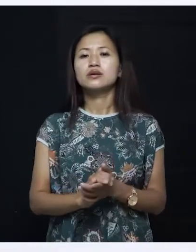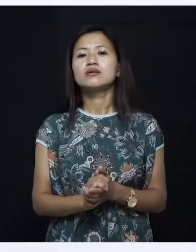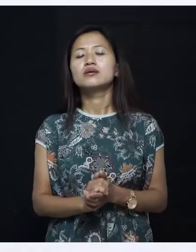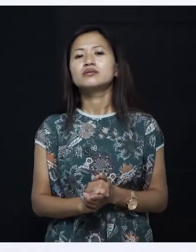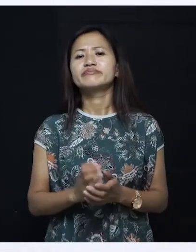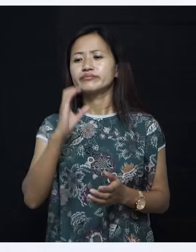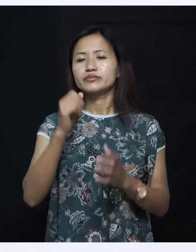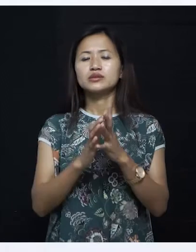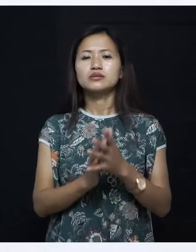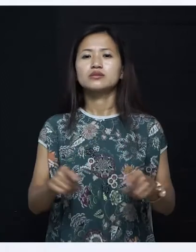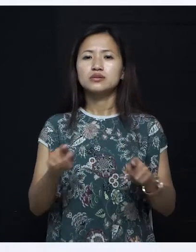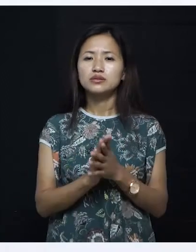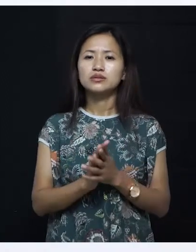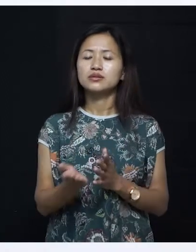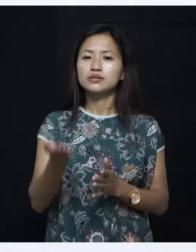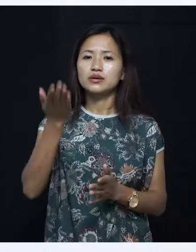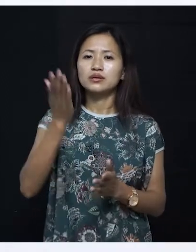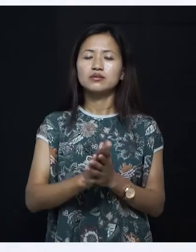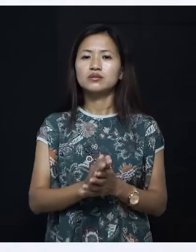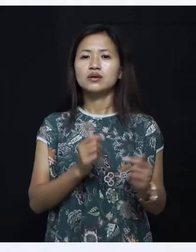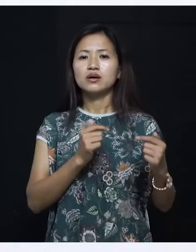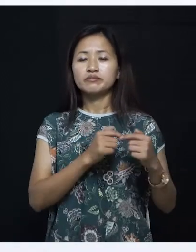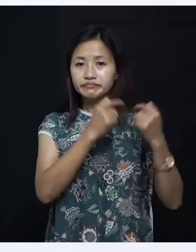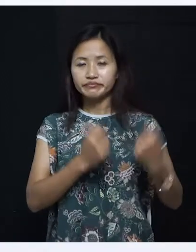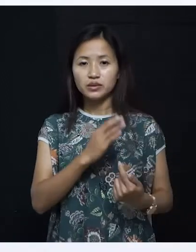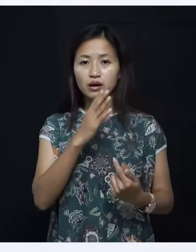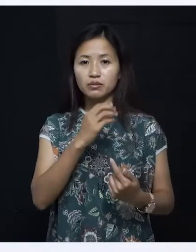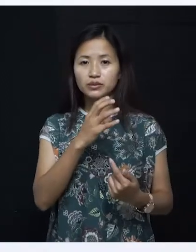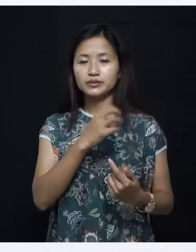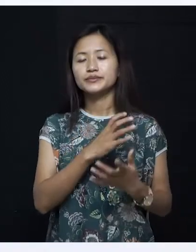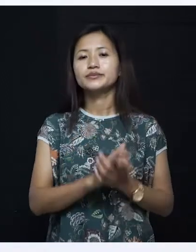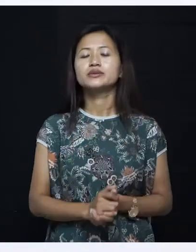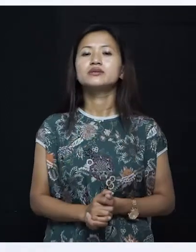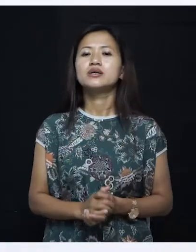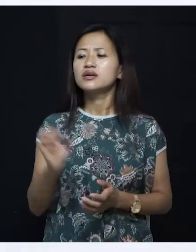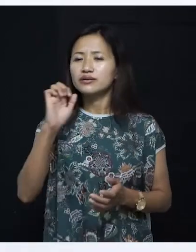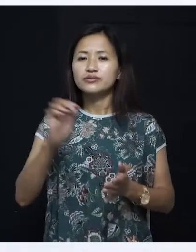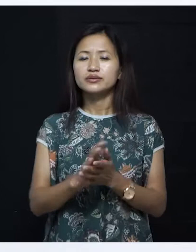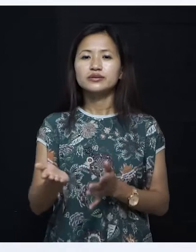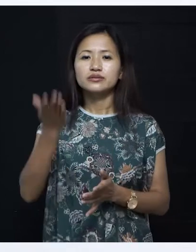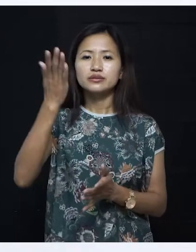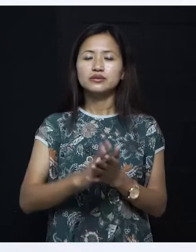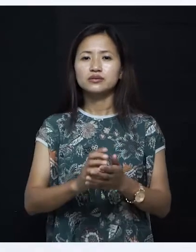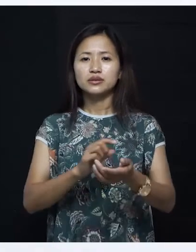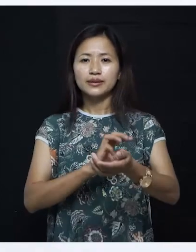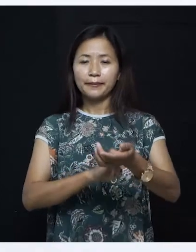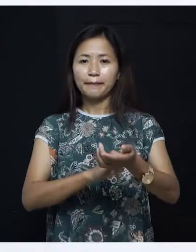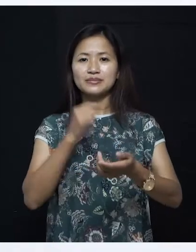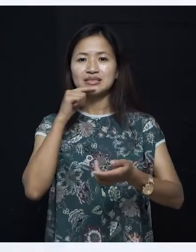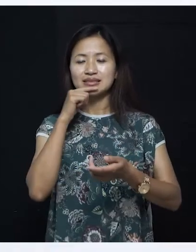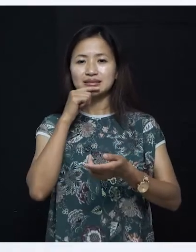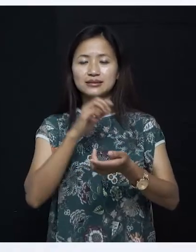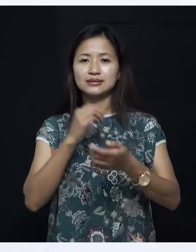anger, okay. Then it increases the heartbeat, plus it even increases the blood pressure.